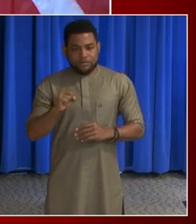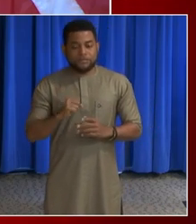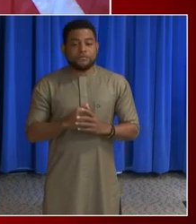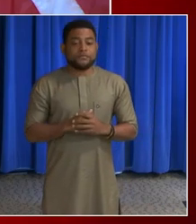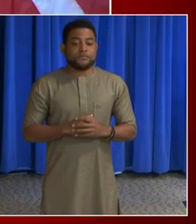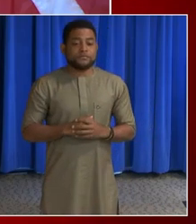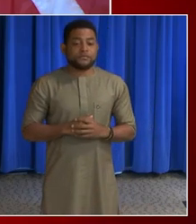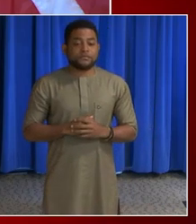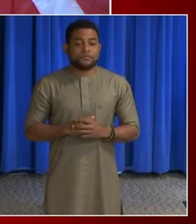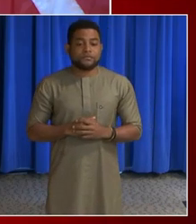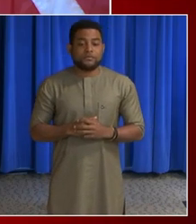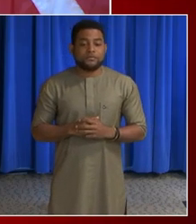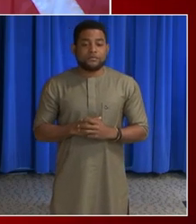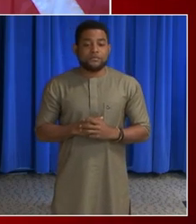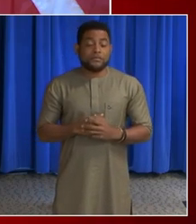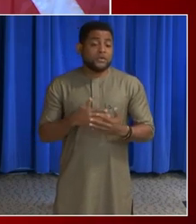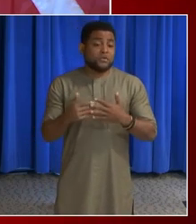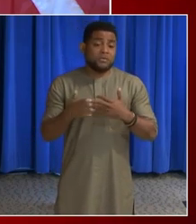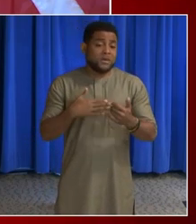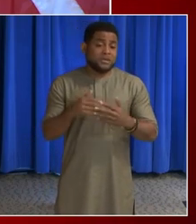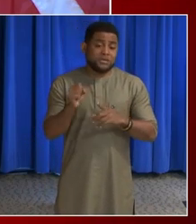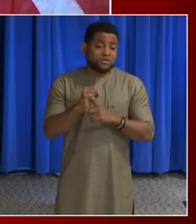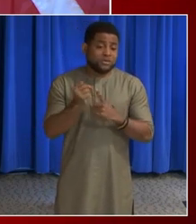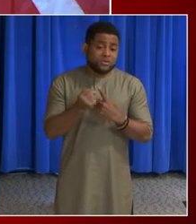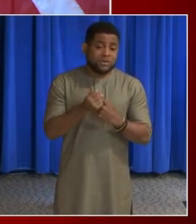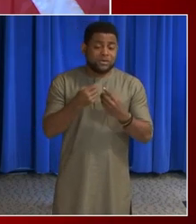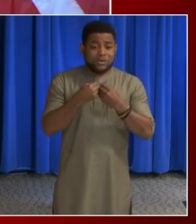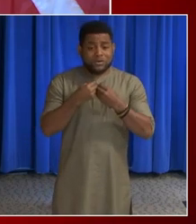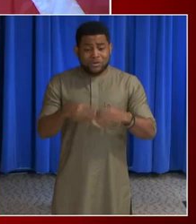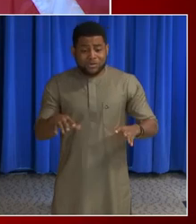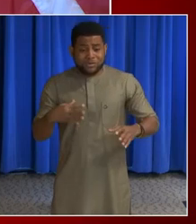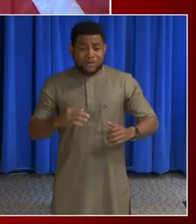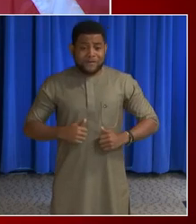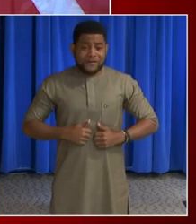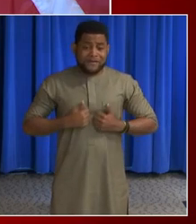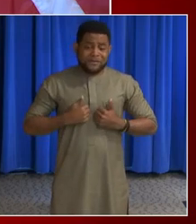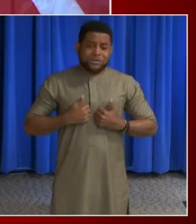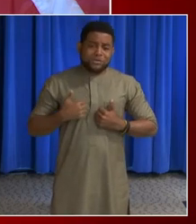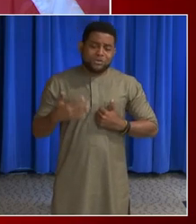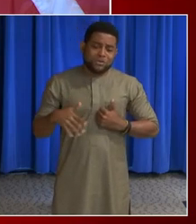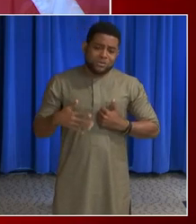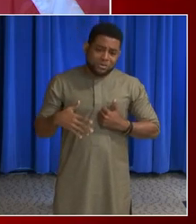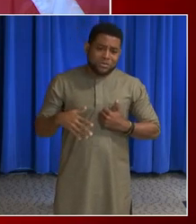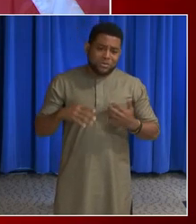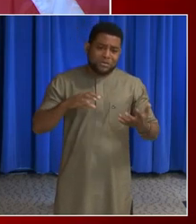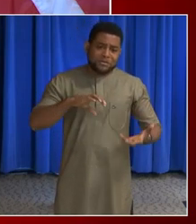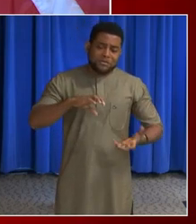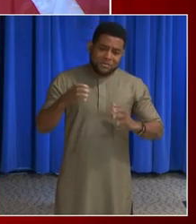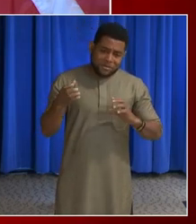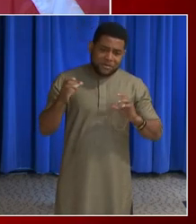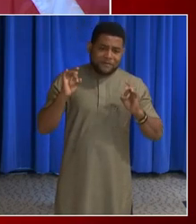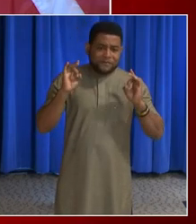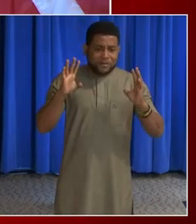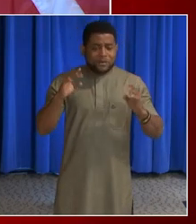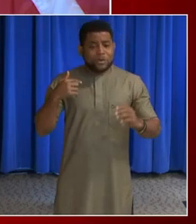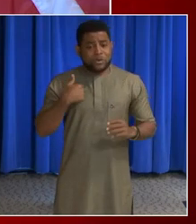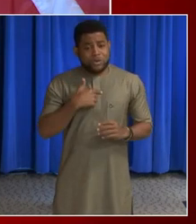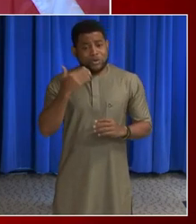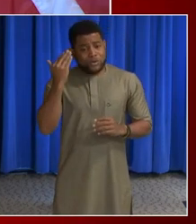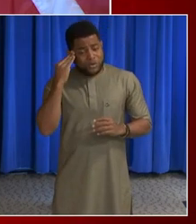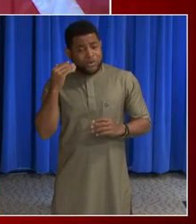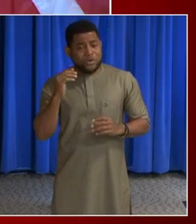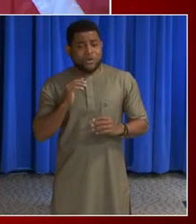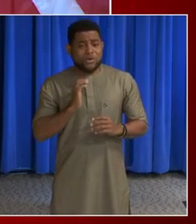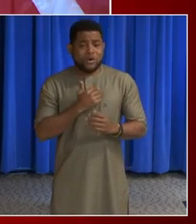the circumstances, any loss of life is tragic. We know that Kevin was well-loved and that this is